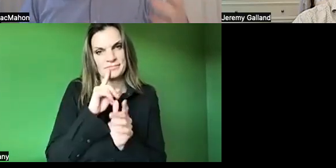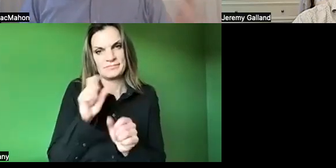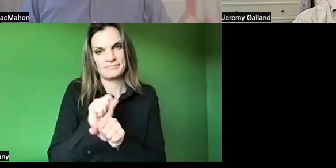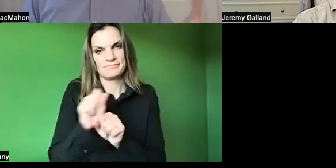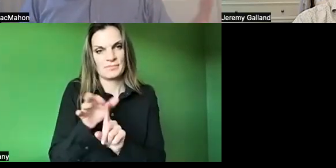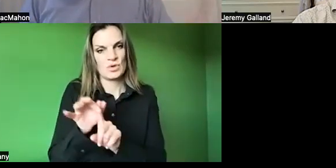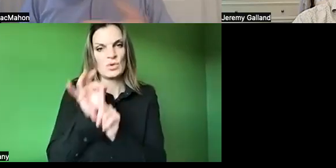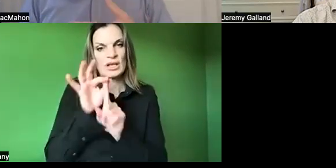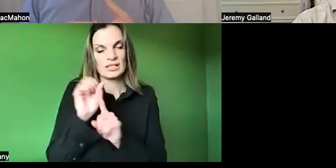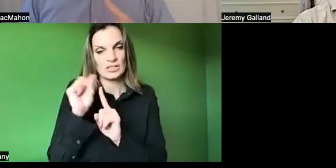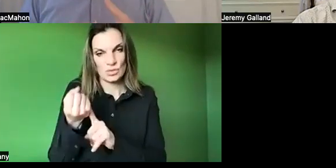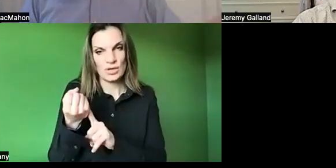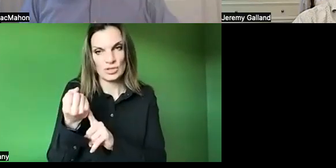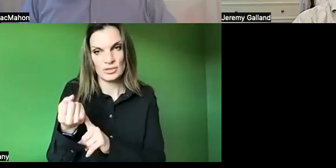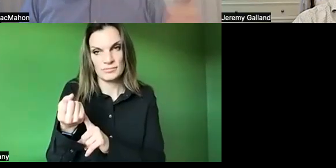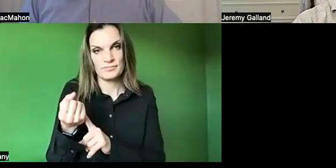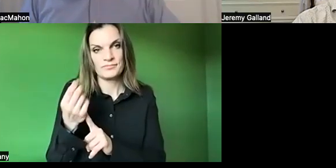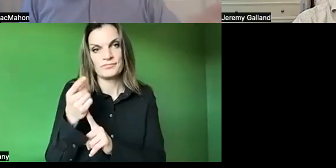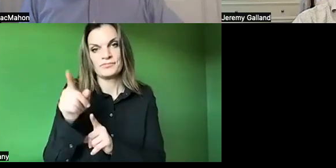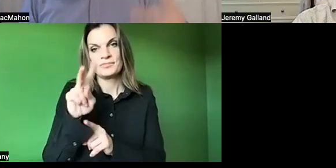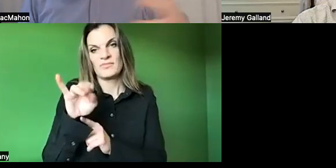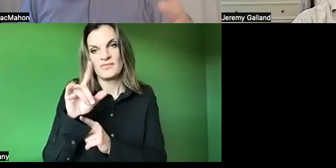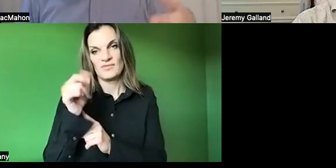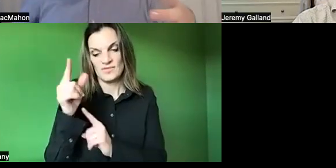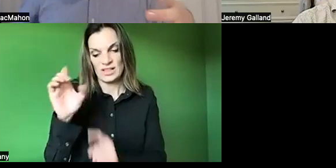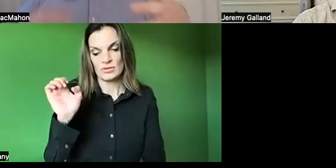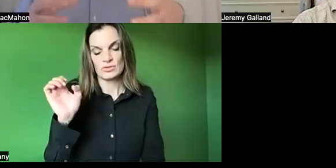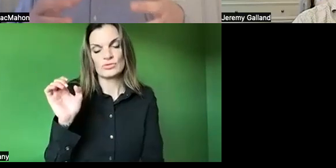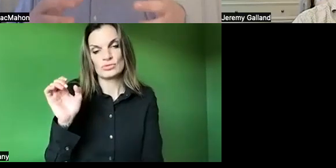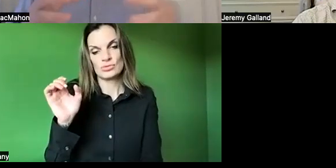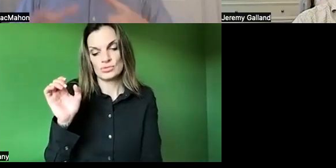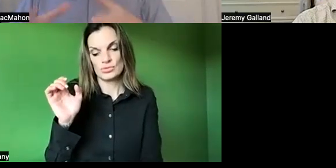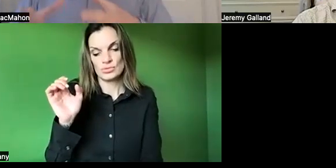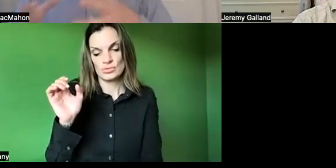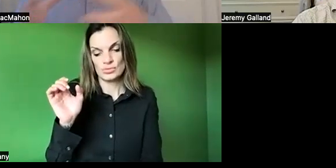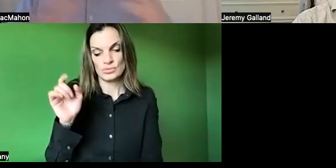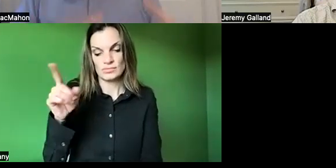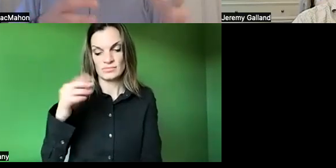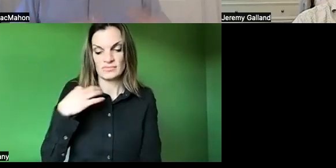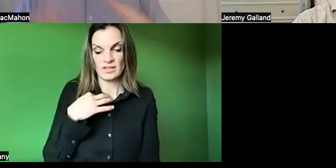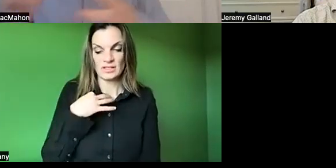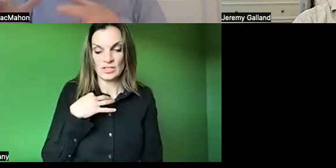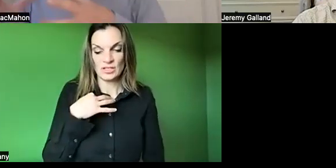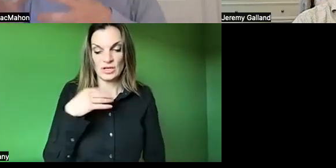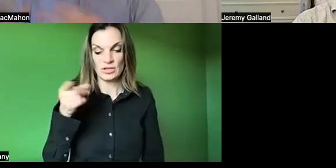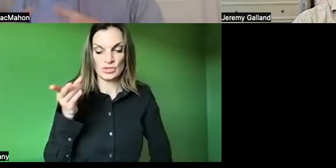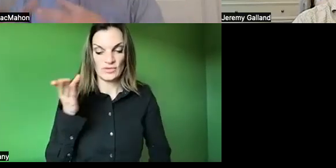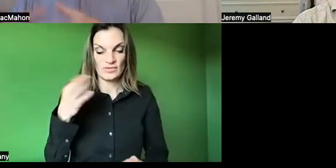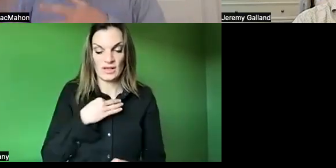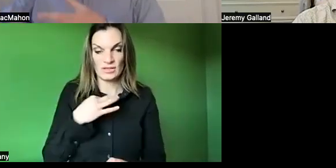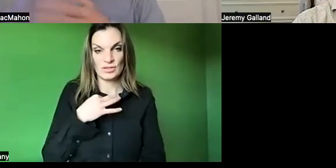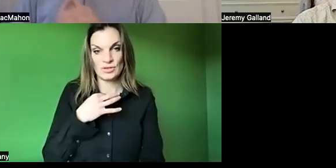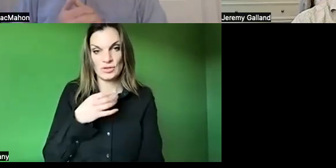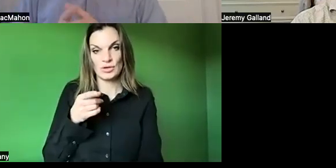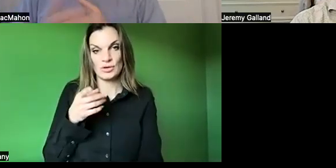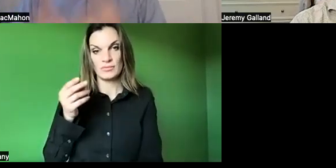unique situation. The village, the volunteer, the service that the volunteer fire